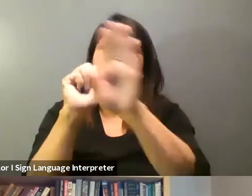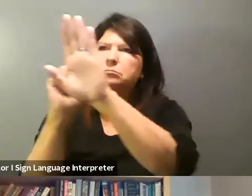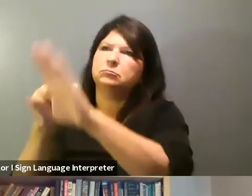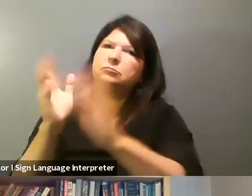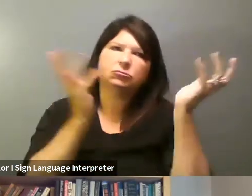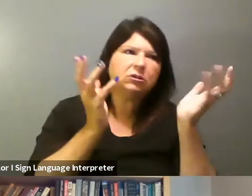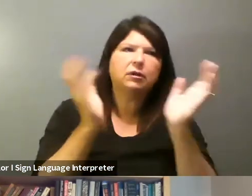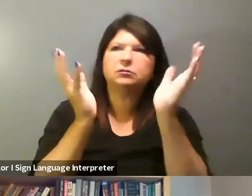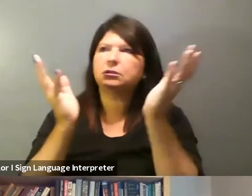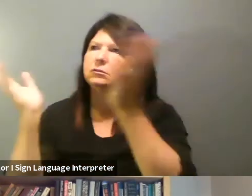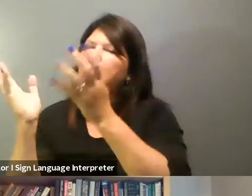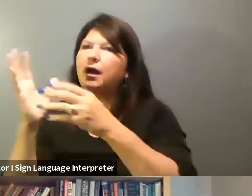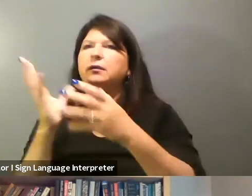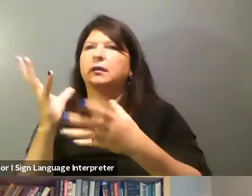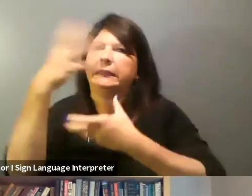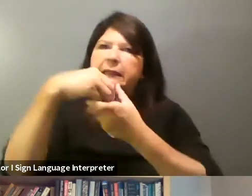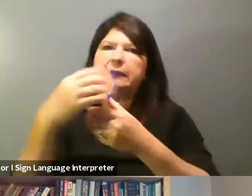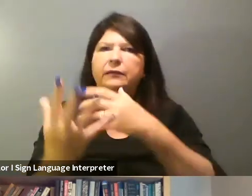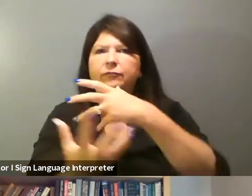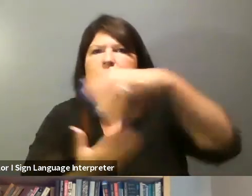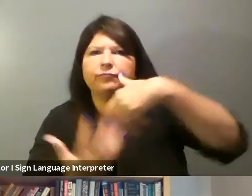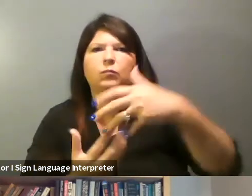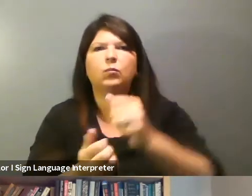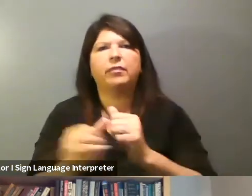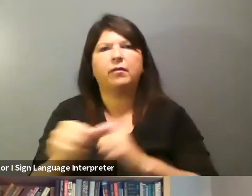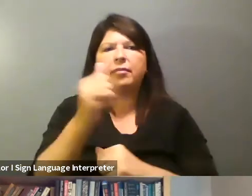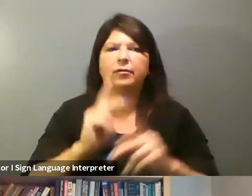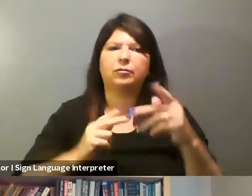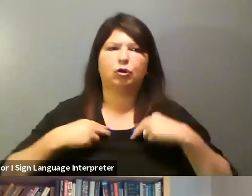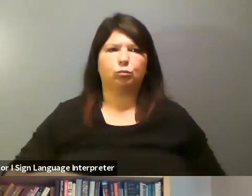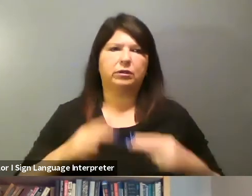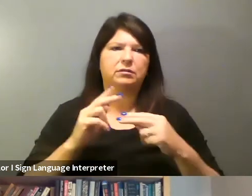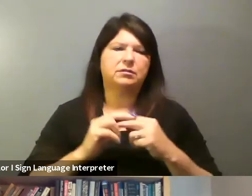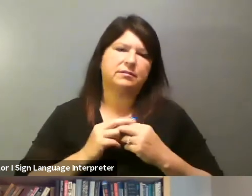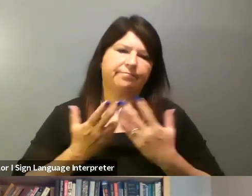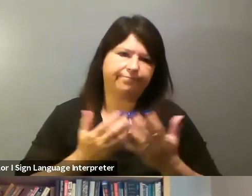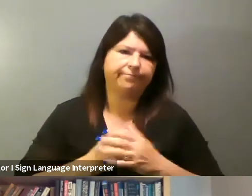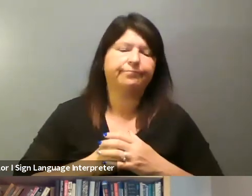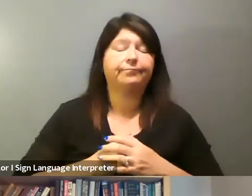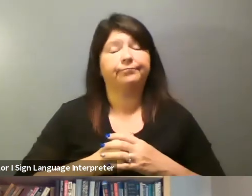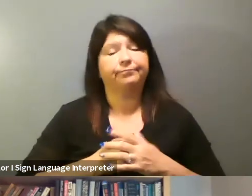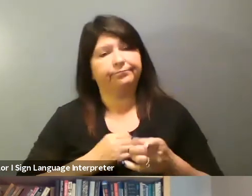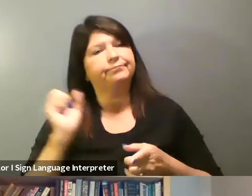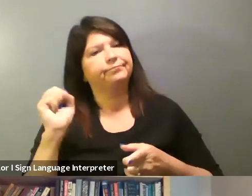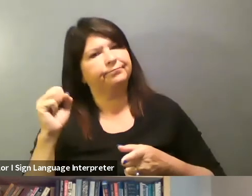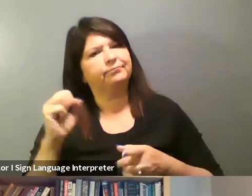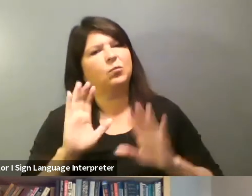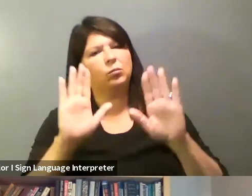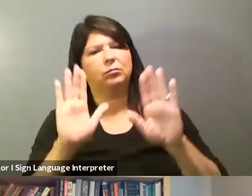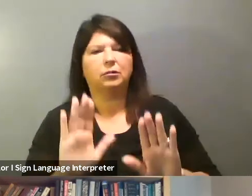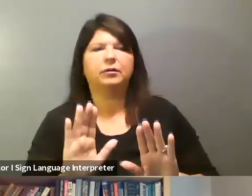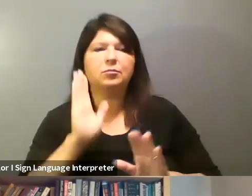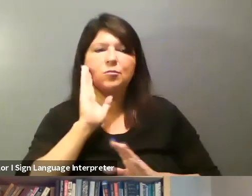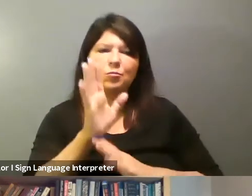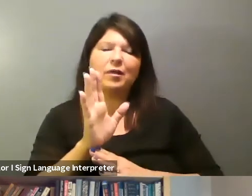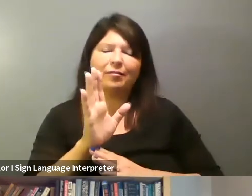with other human beings. Wonderful, wonderful. We're going to wrap up in a couple